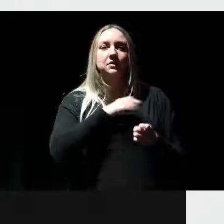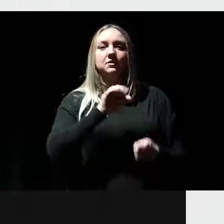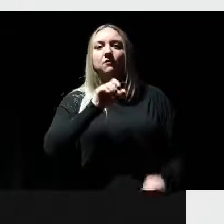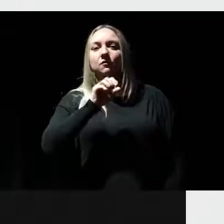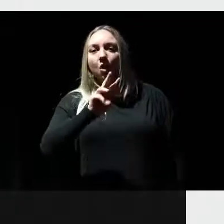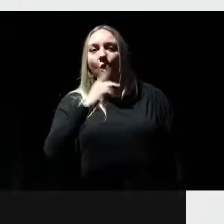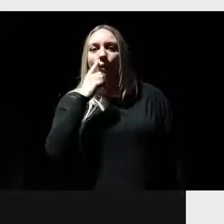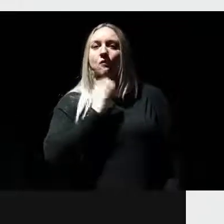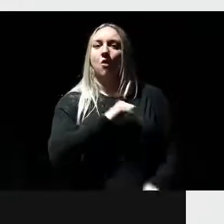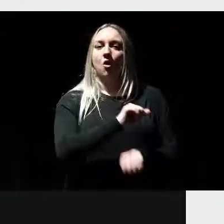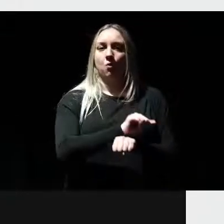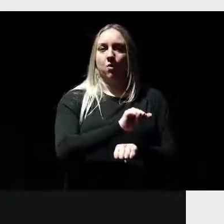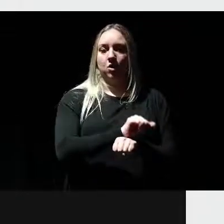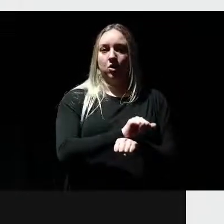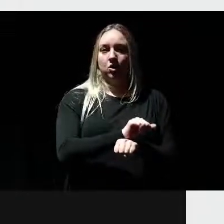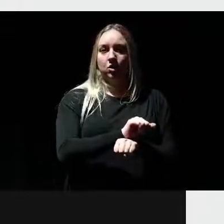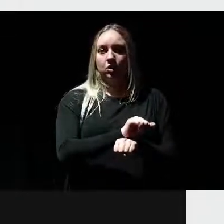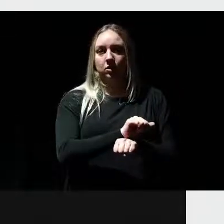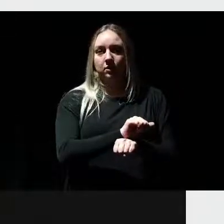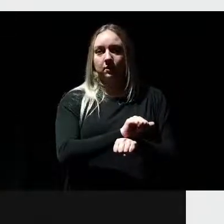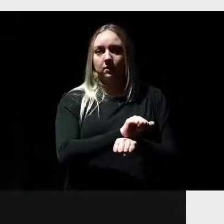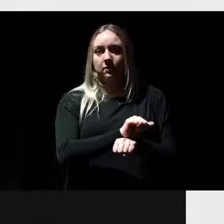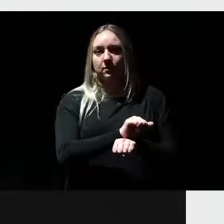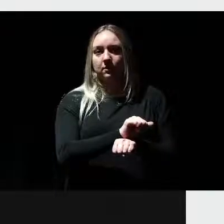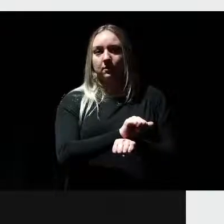the work.